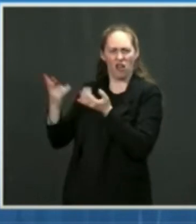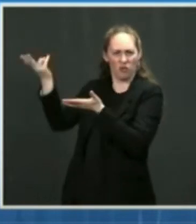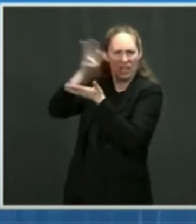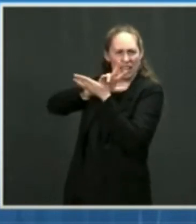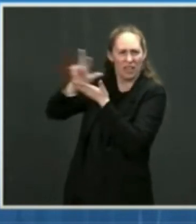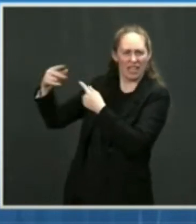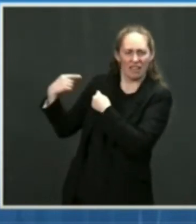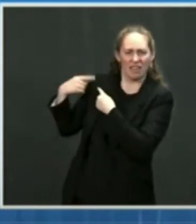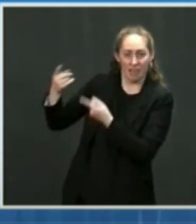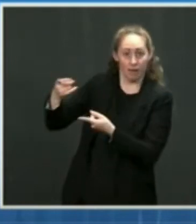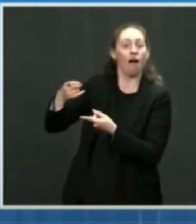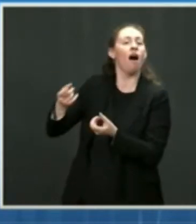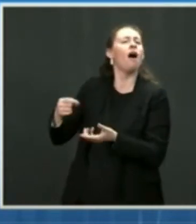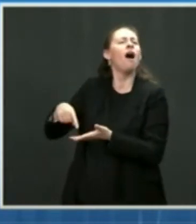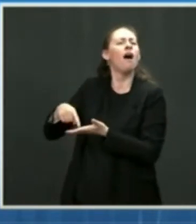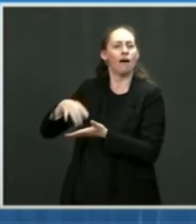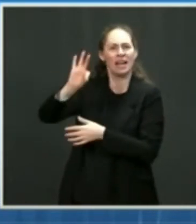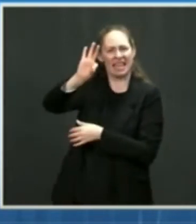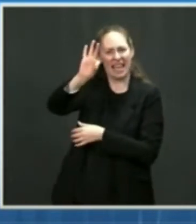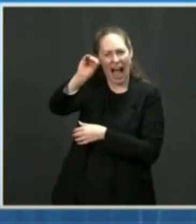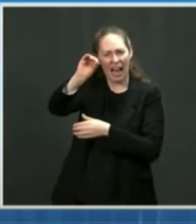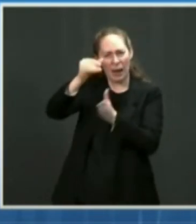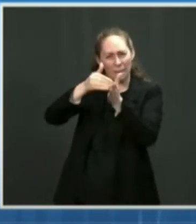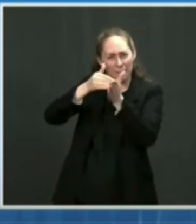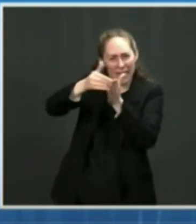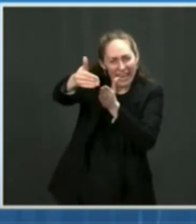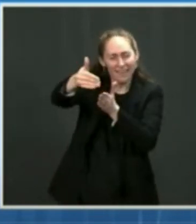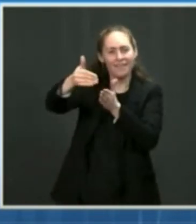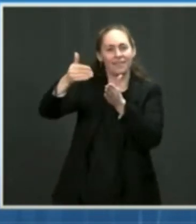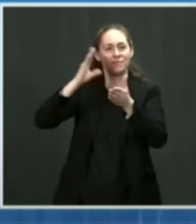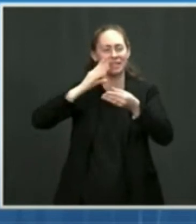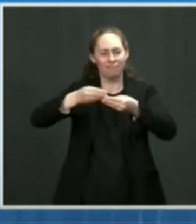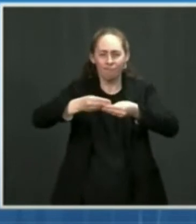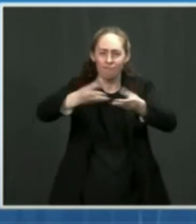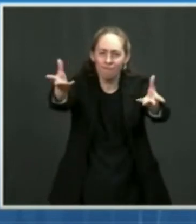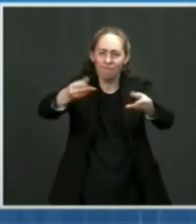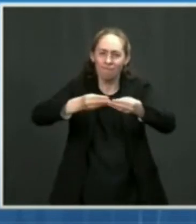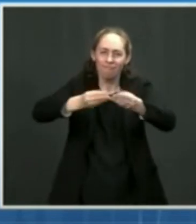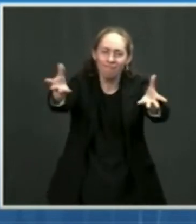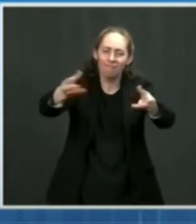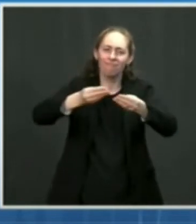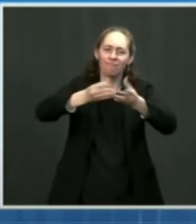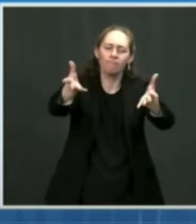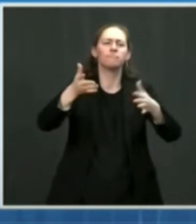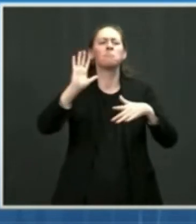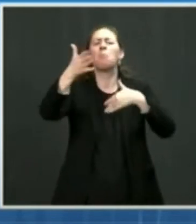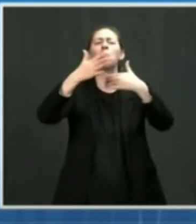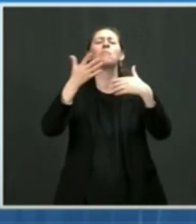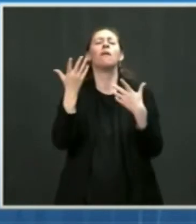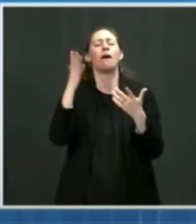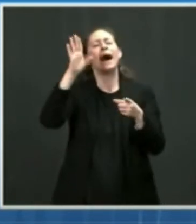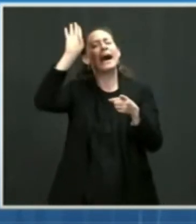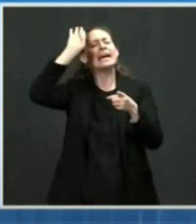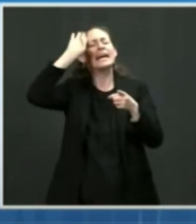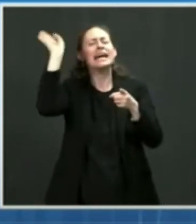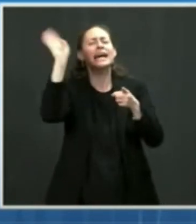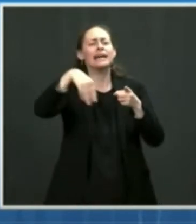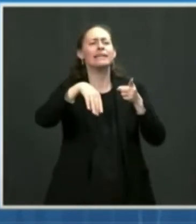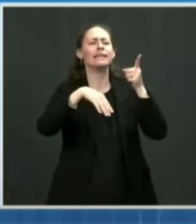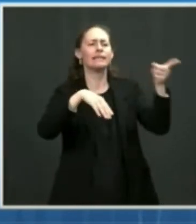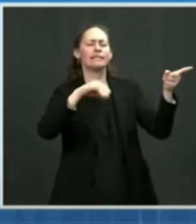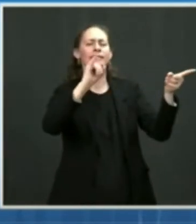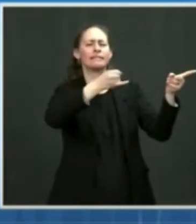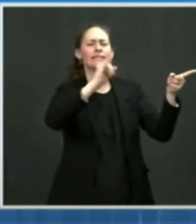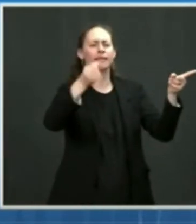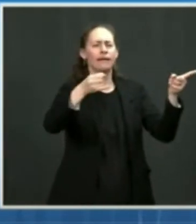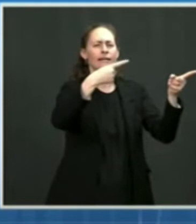doses. Now, even with uneven supply from Johnson & Johnson, we are distributing vaccine supply